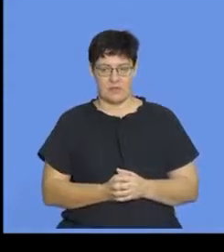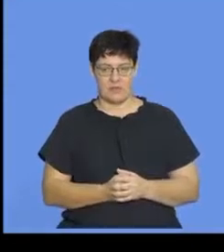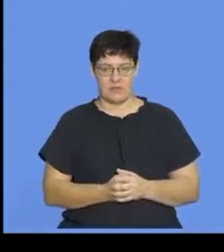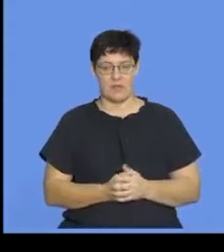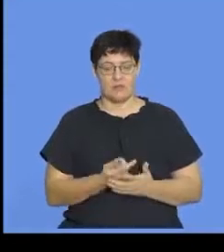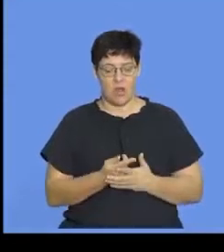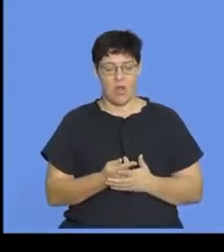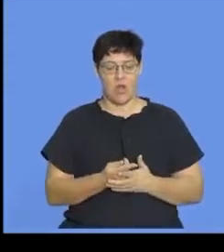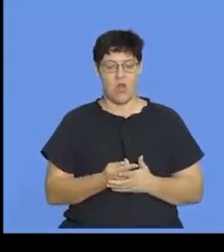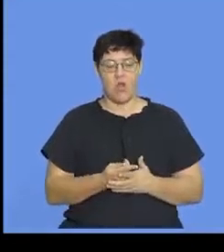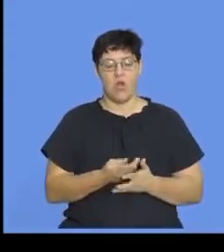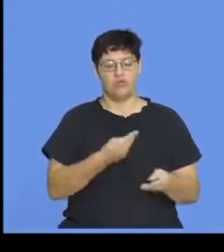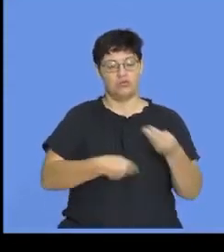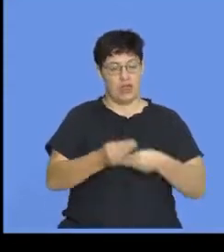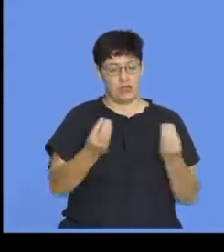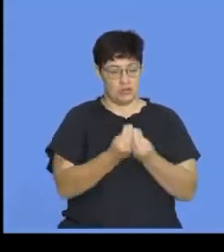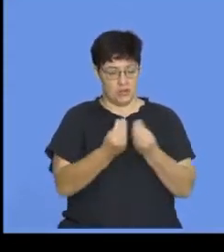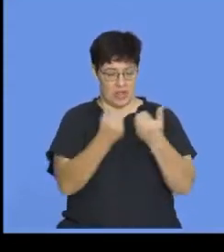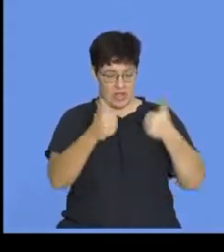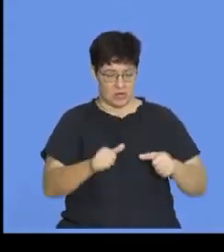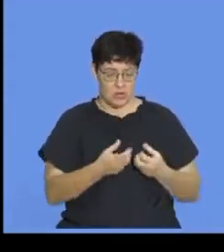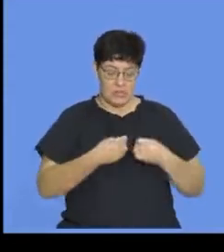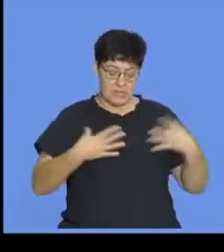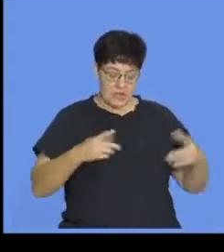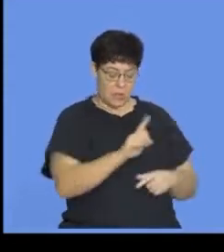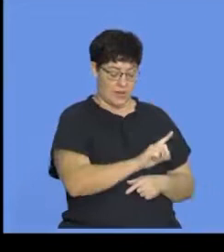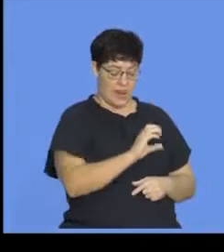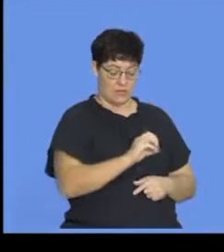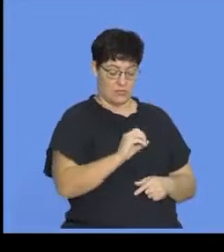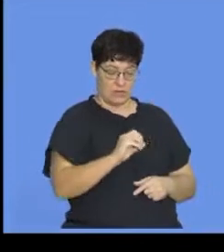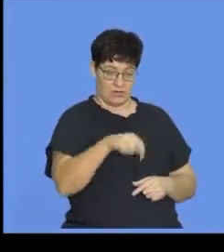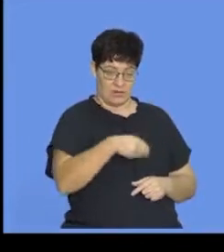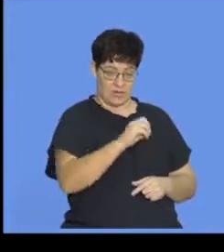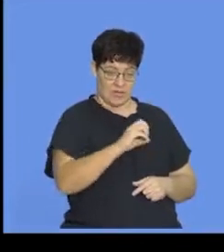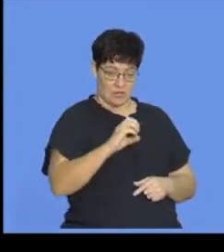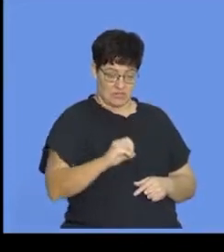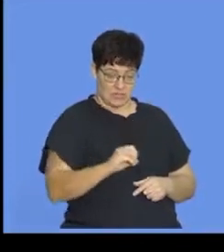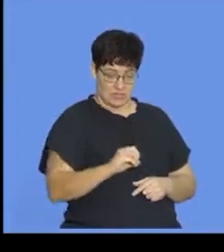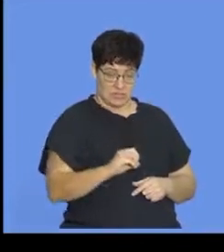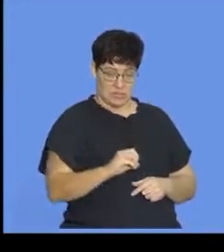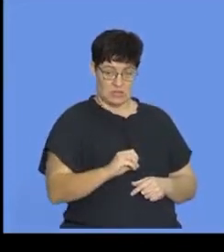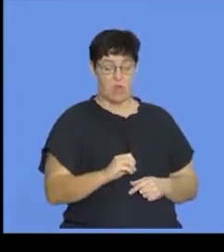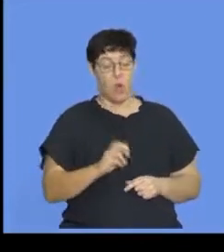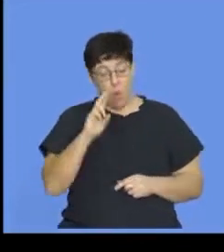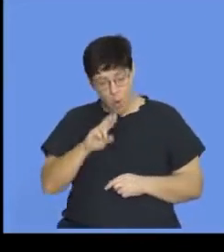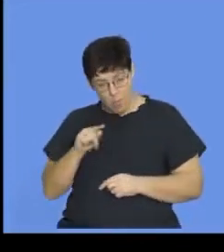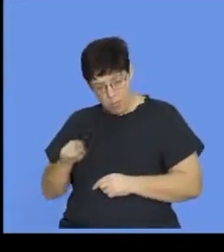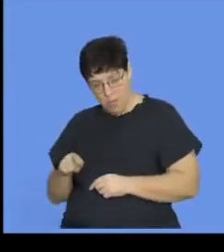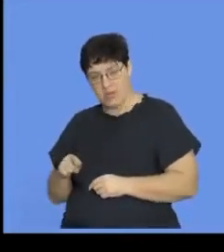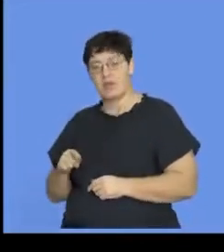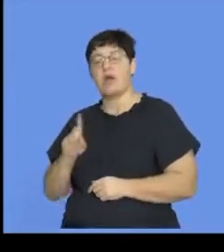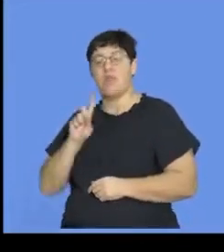account, if you start off with 100,000 at the beginning, you hope to end off with